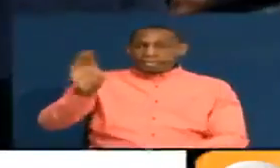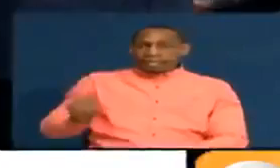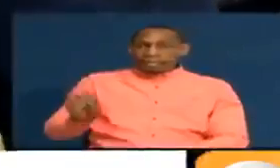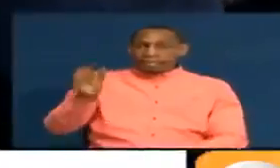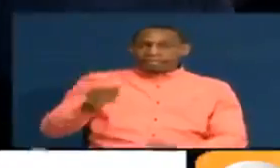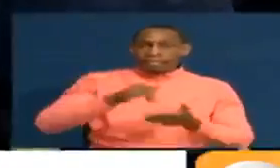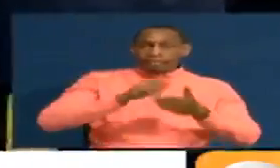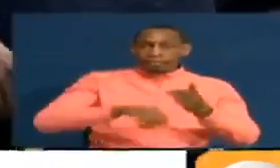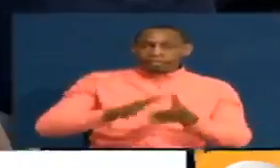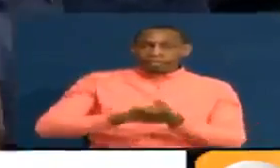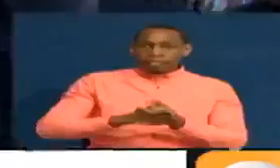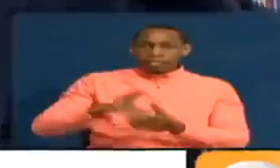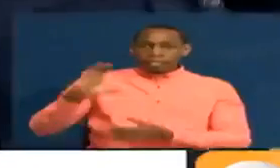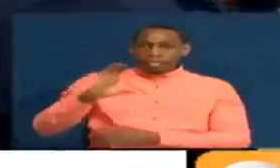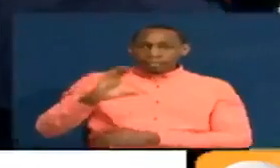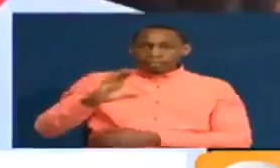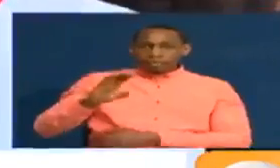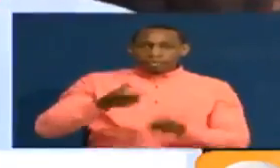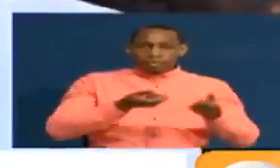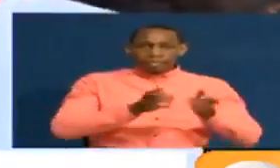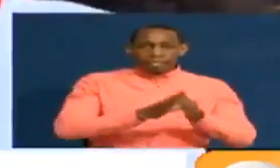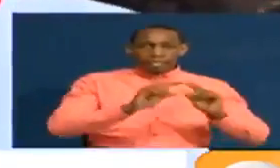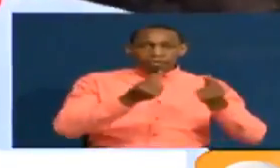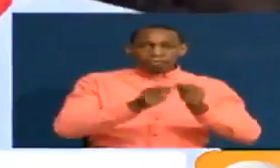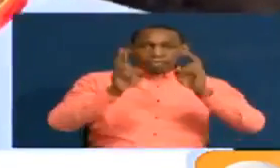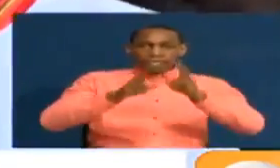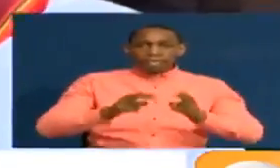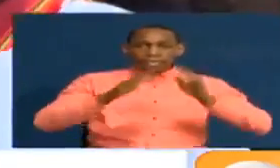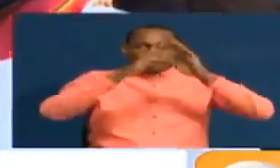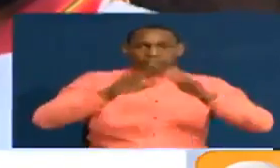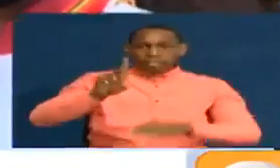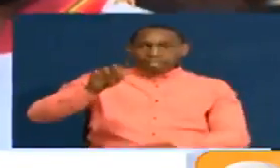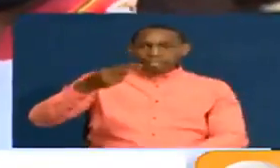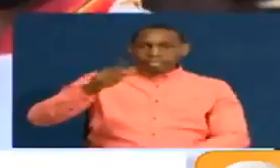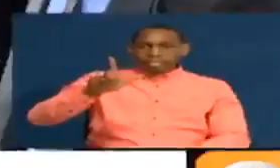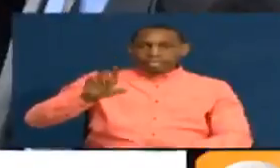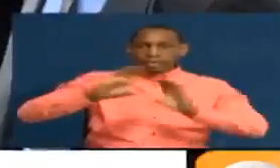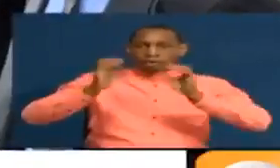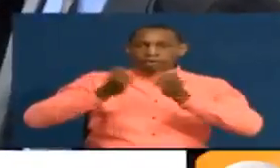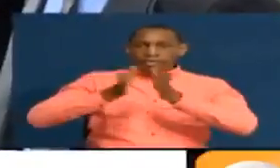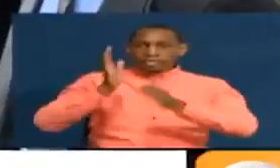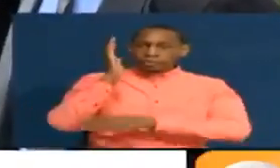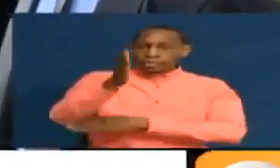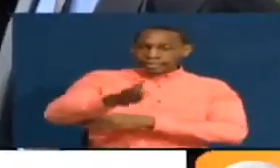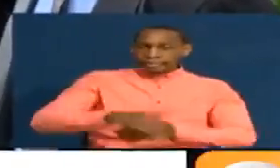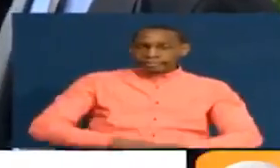region, among them the Capital Media Group, the International House Limited, and DHL Worldwide Express.